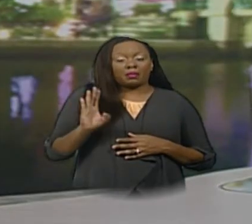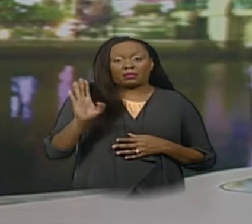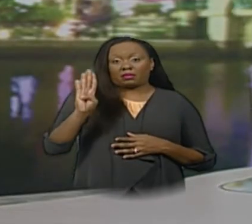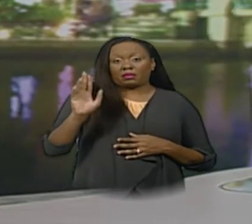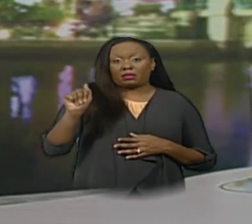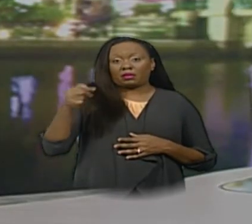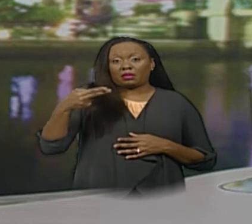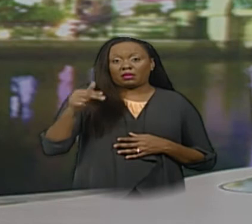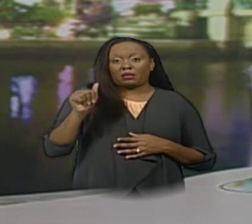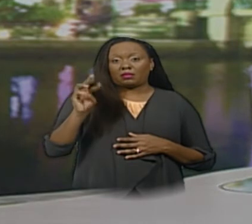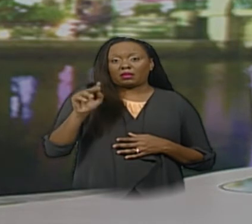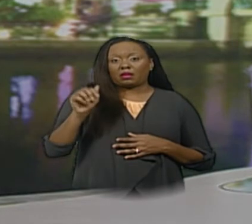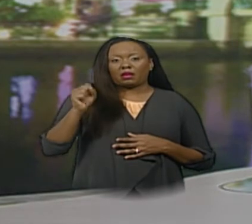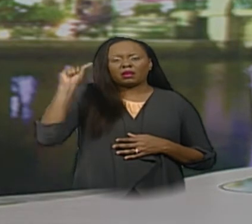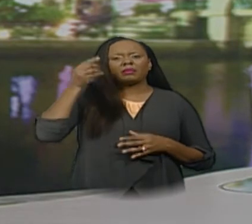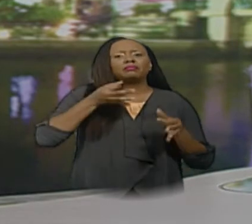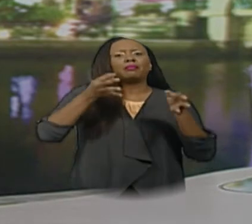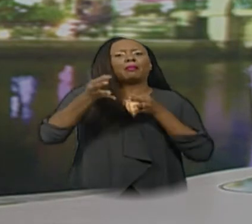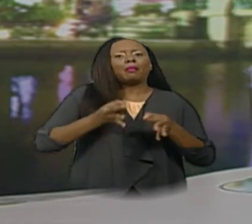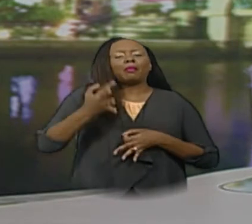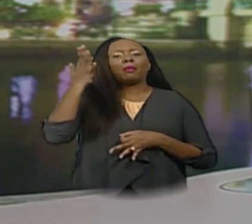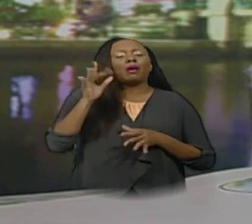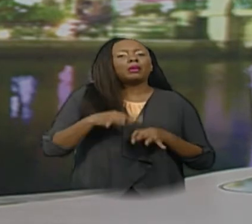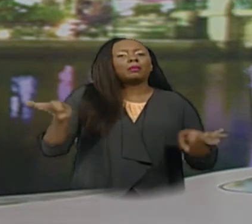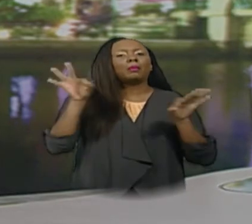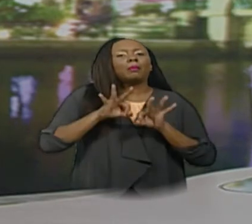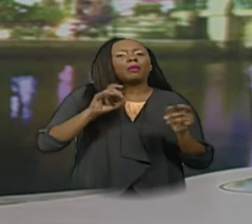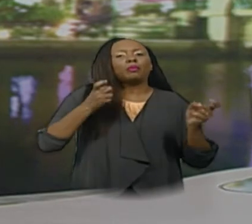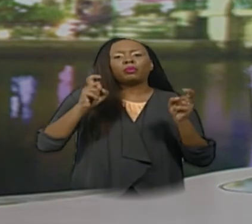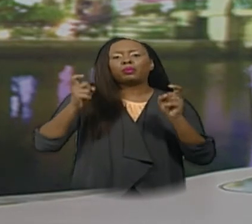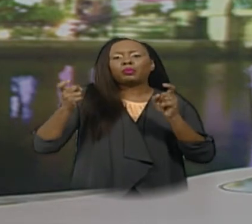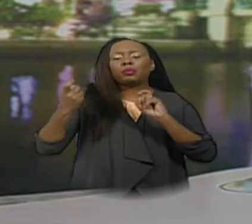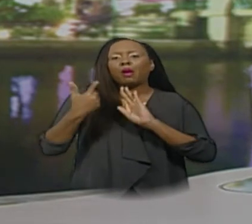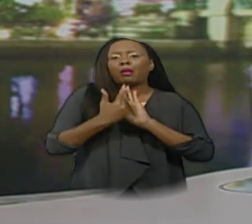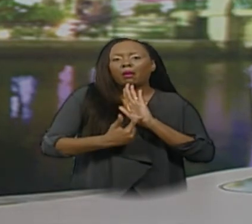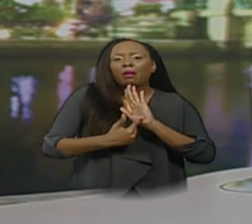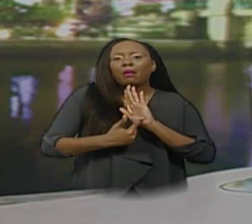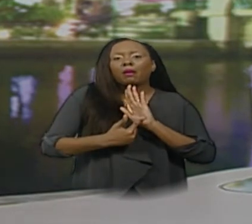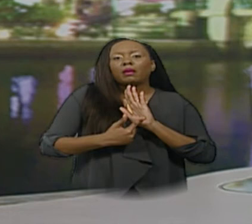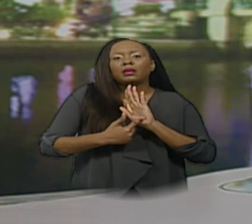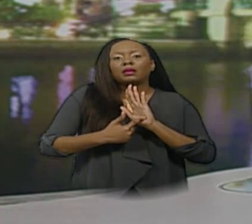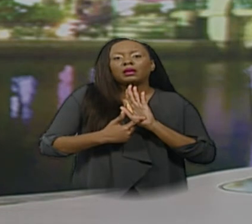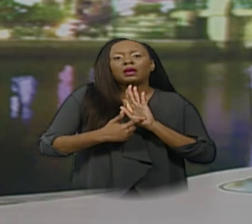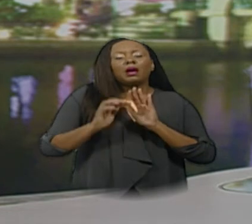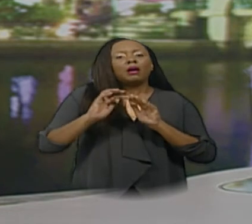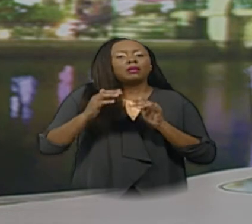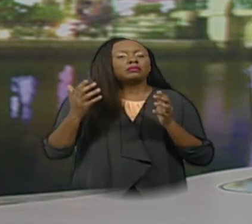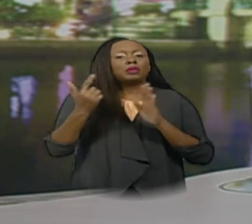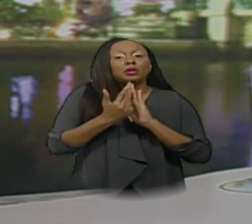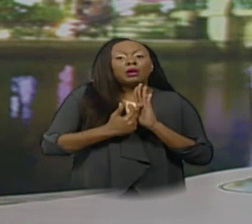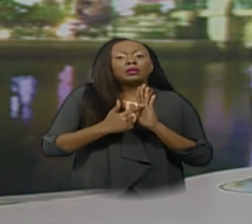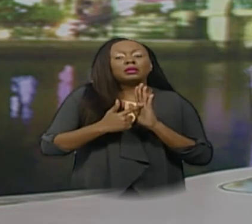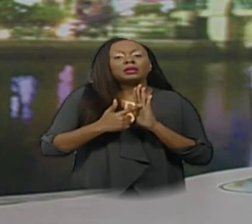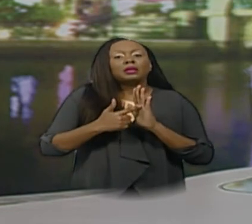the Bahamas has been explaining why it was necessary to make changes to the country's laws dealing with the interception of communication.